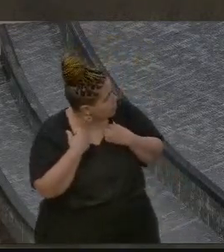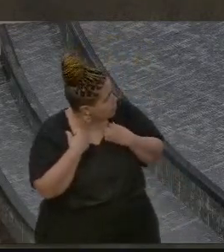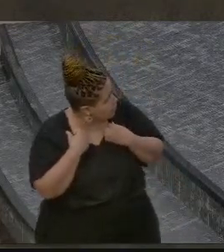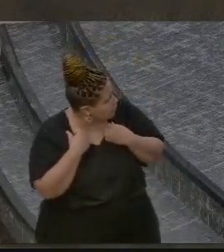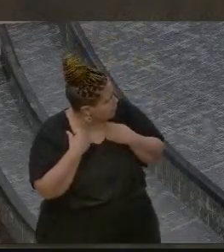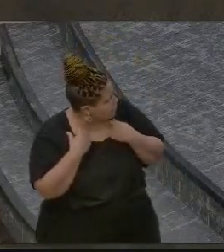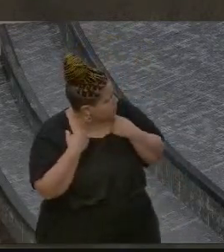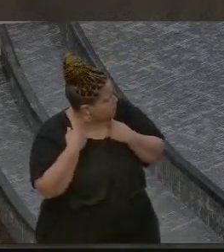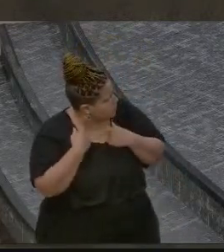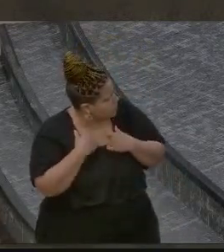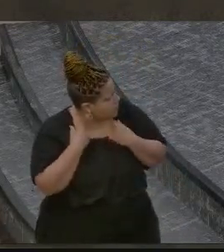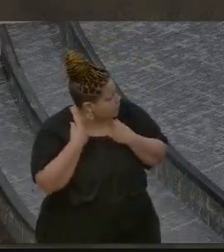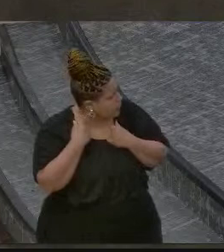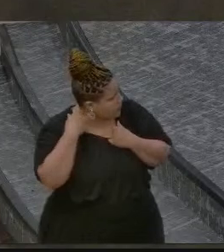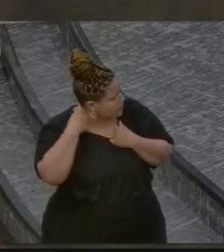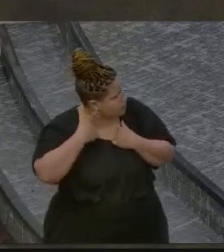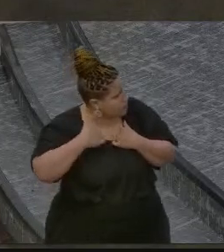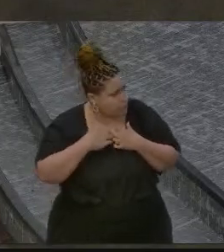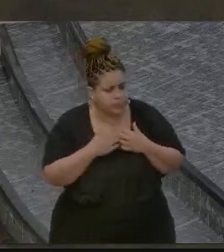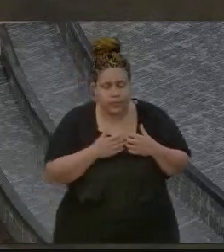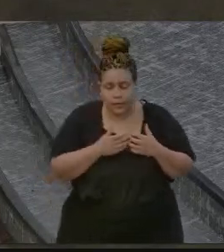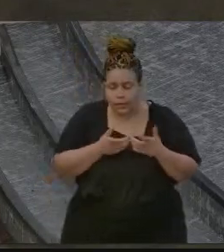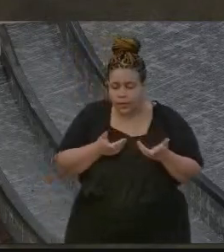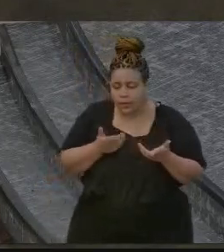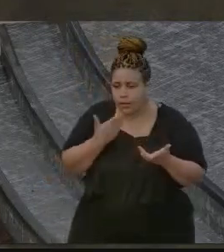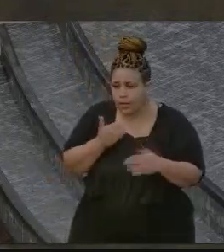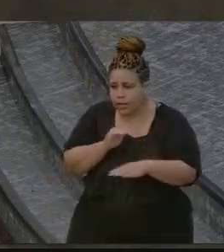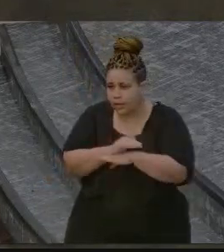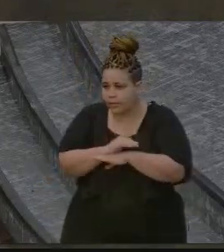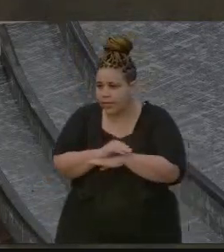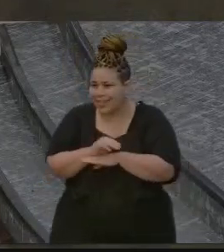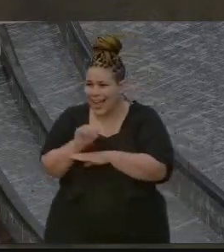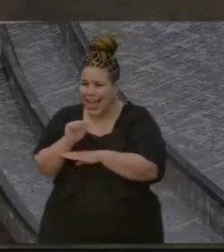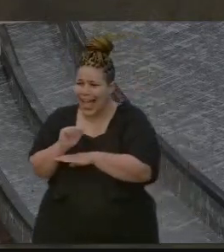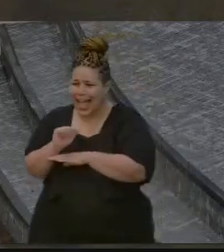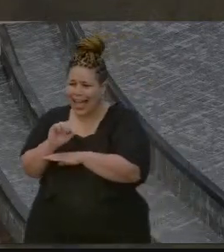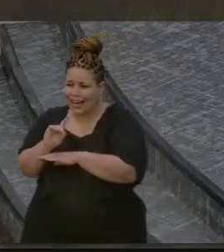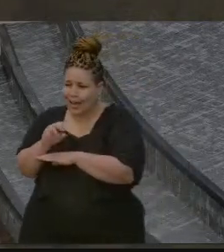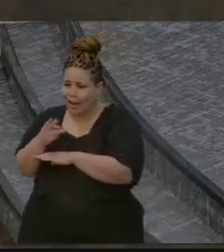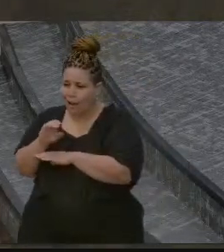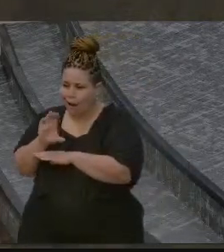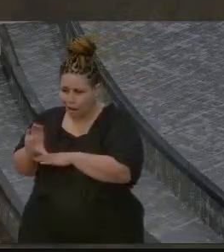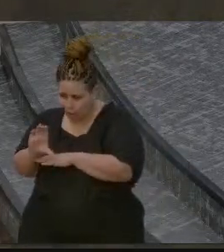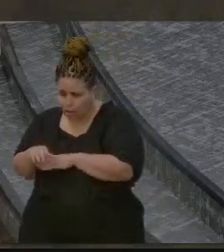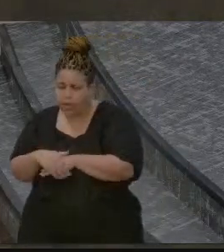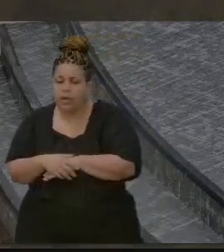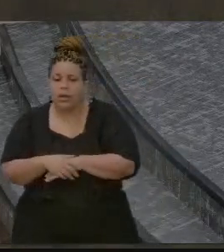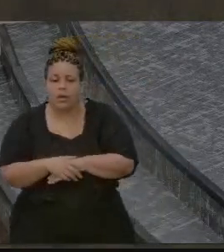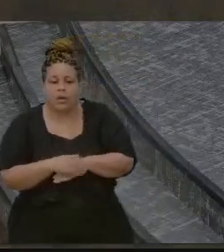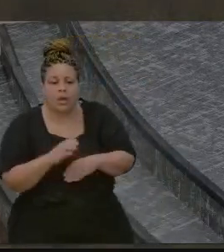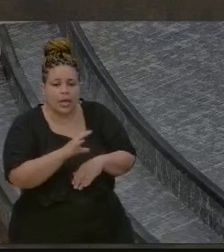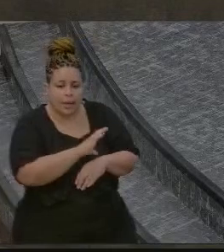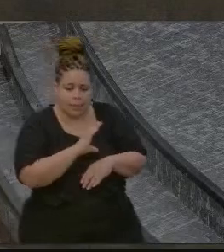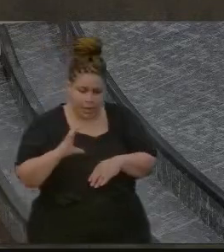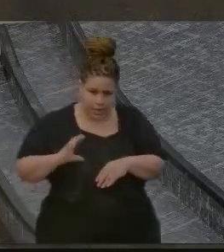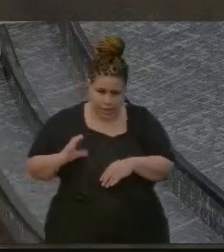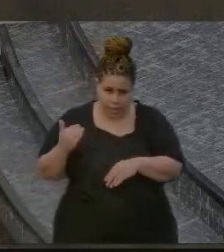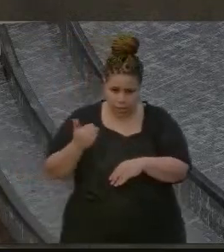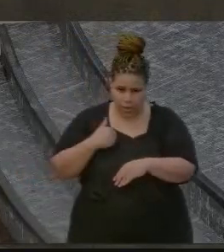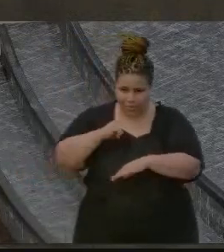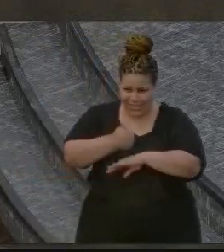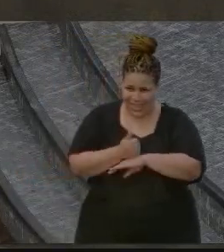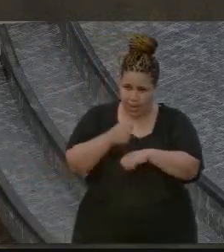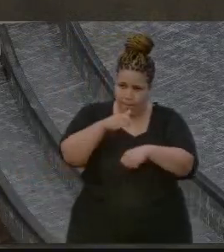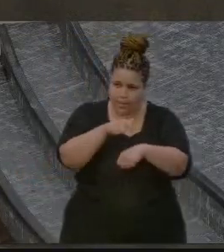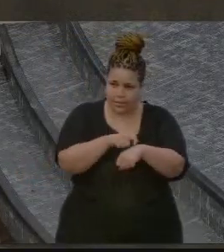Yes, good evening. So just a quick update, the ad hoc committee, we have been in communication about setting up a time. So as soon as we